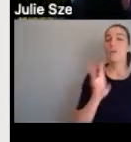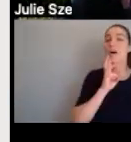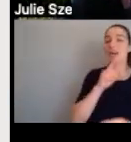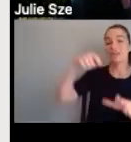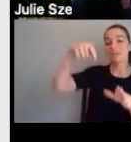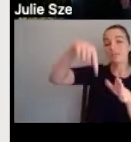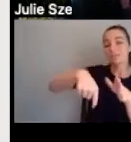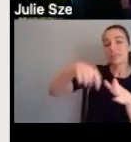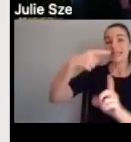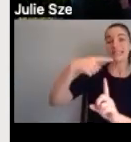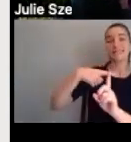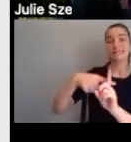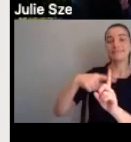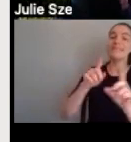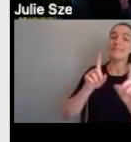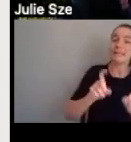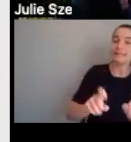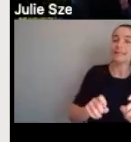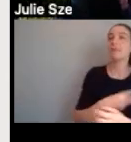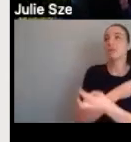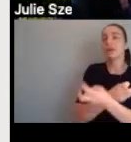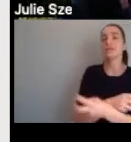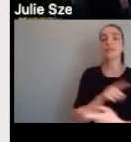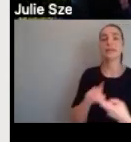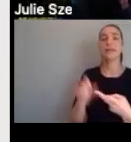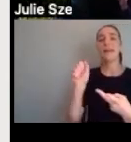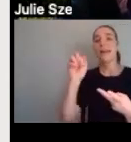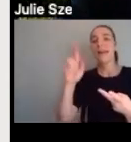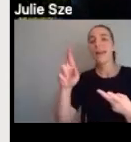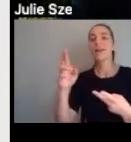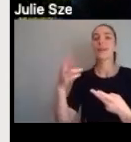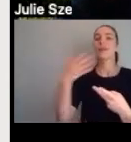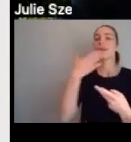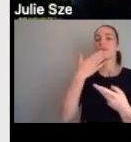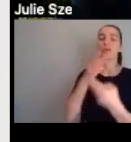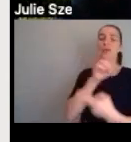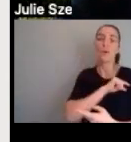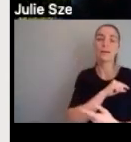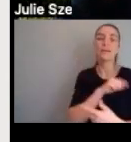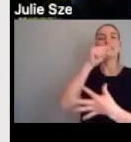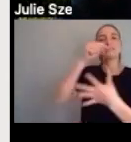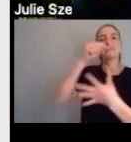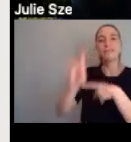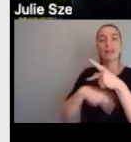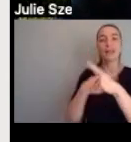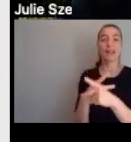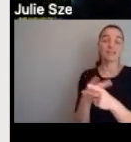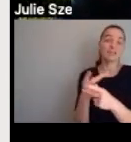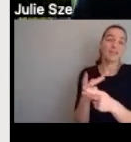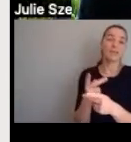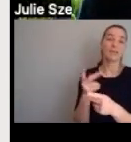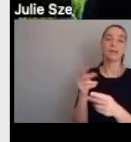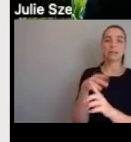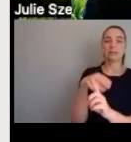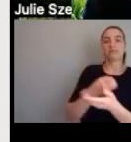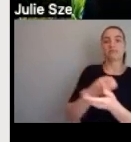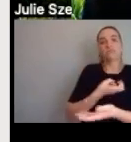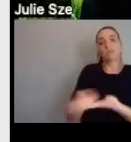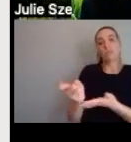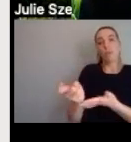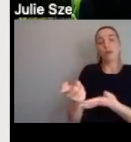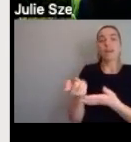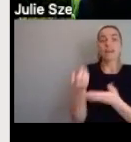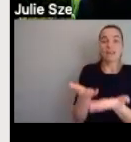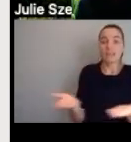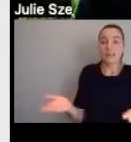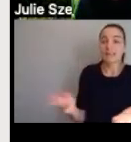other, or from domains of public health and land use, and as divorce from the structure of economic and political life. So what